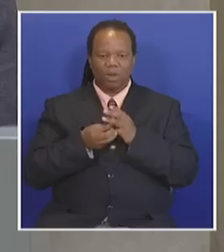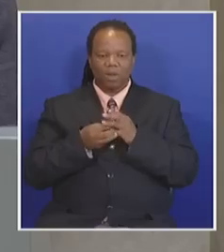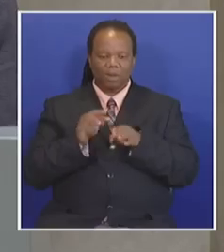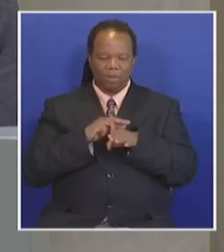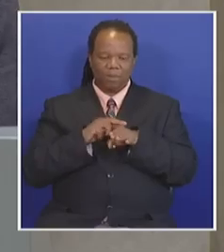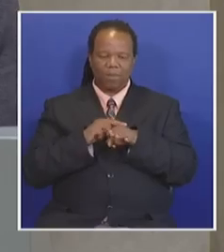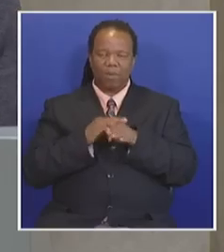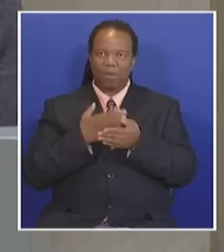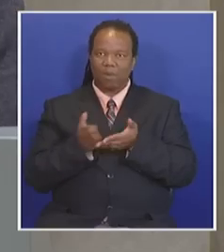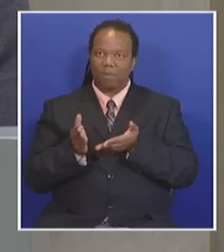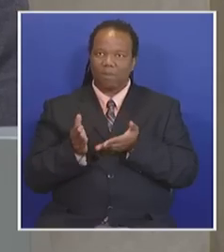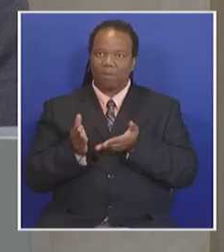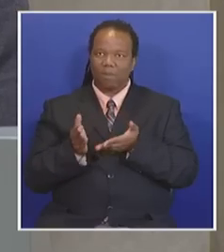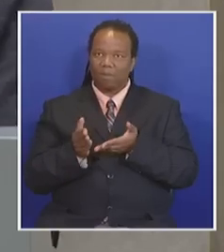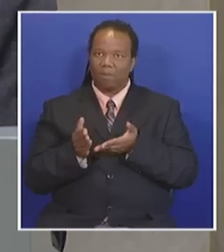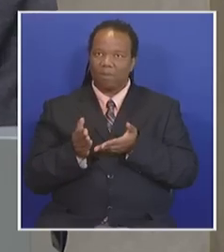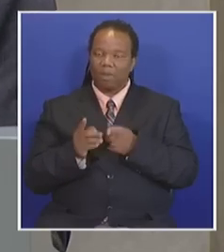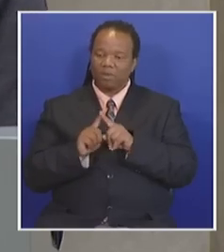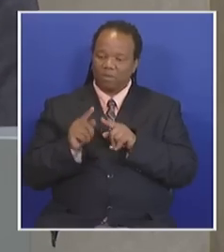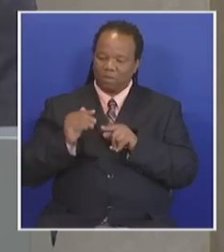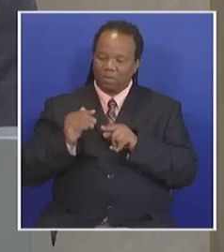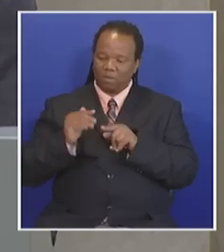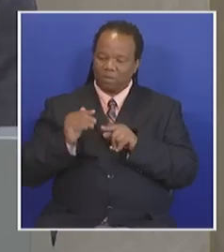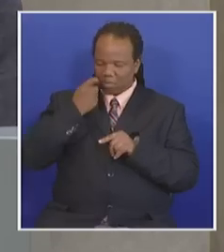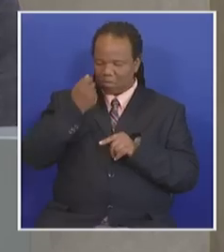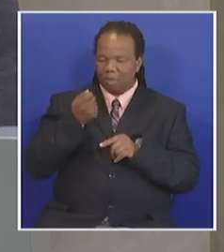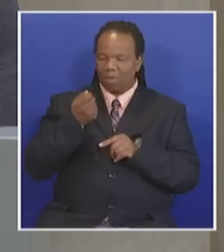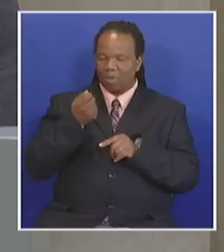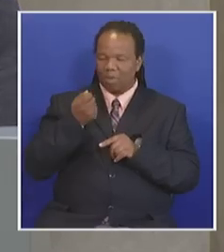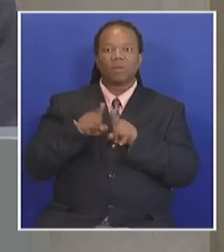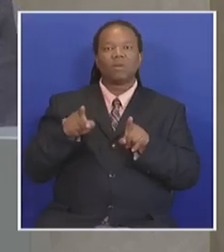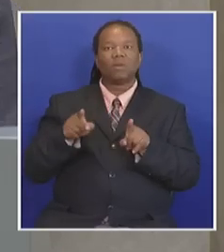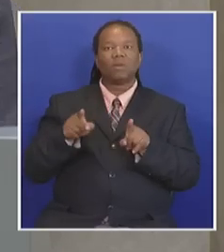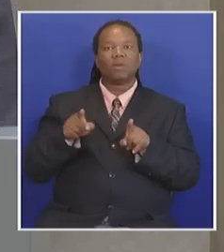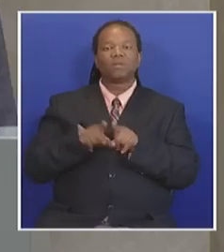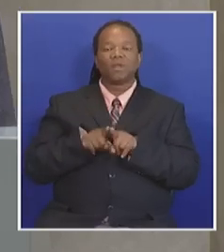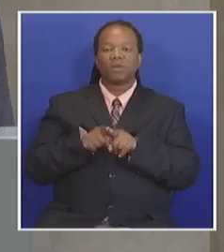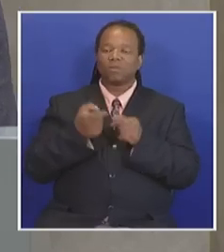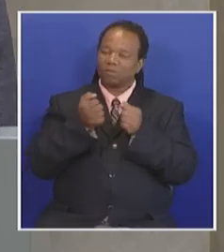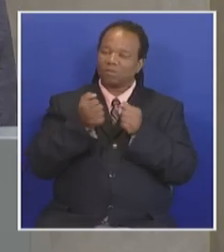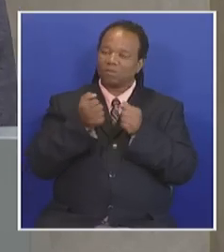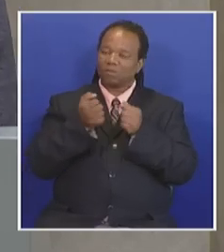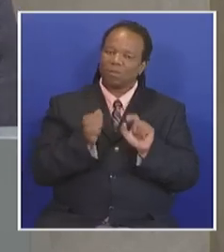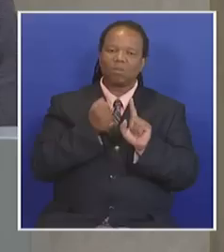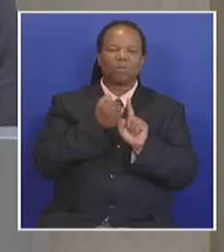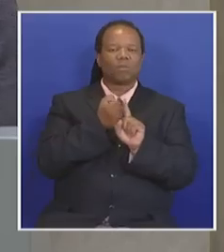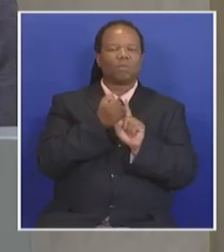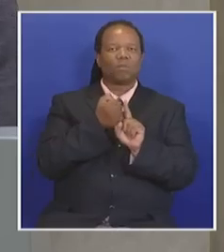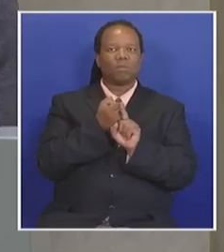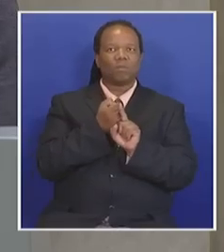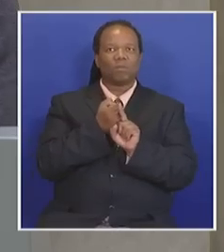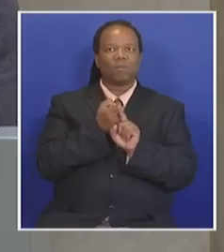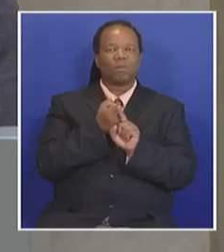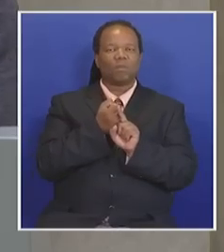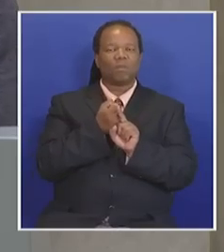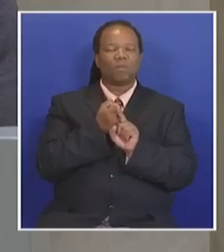uninterrupted struggle against racism and sexism. Hence, the National Democratic Revolution are dialectical